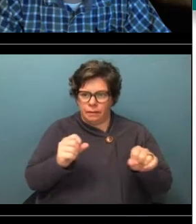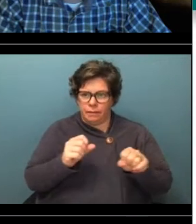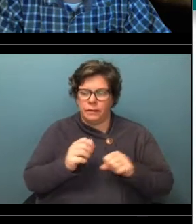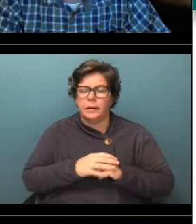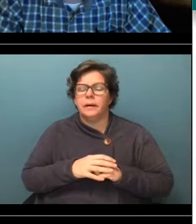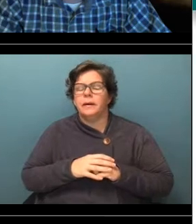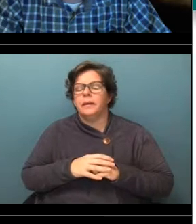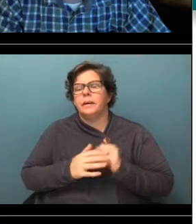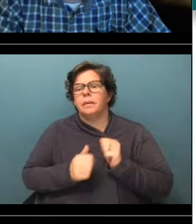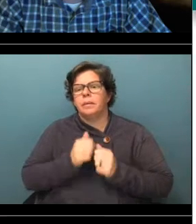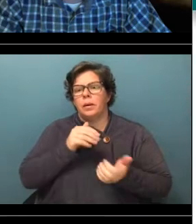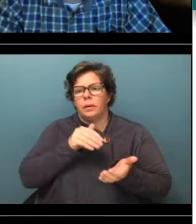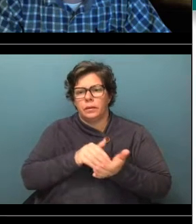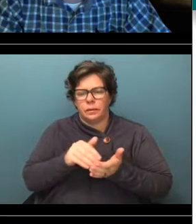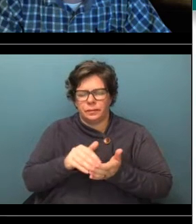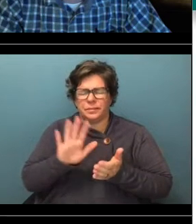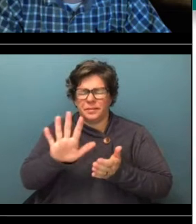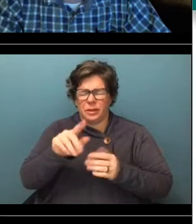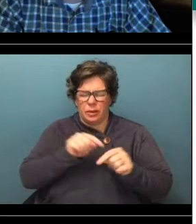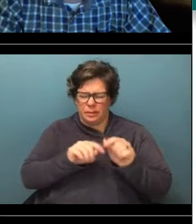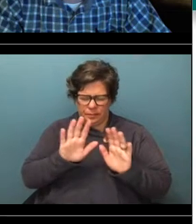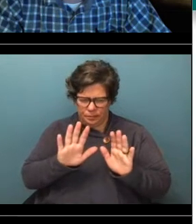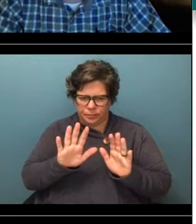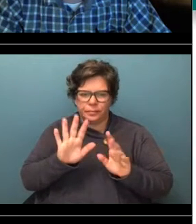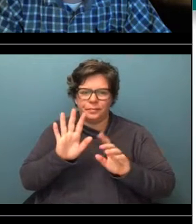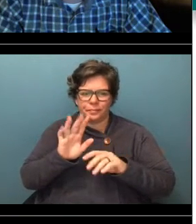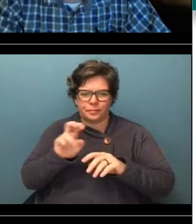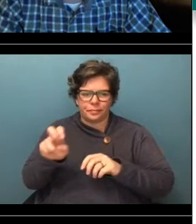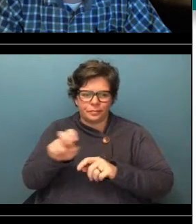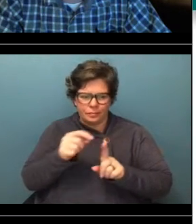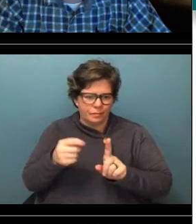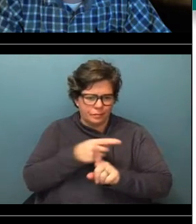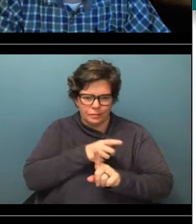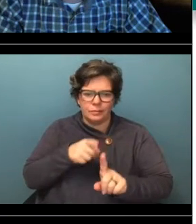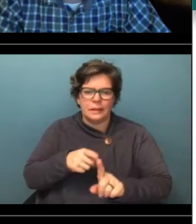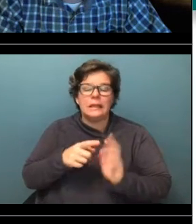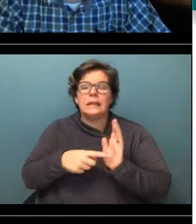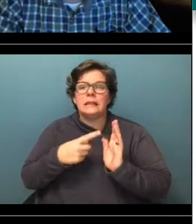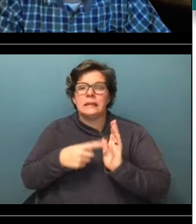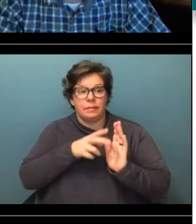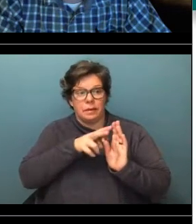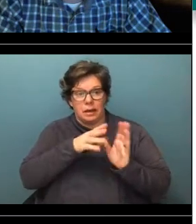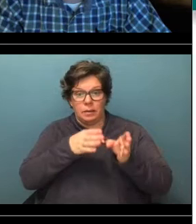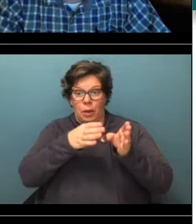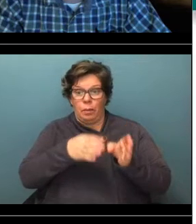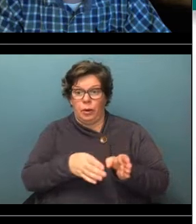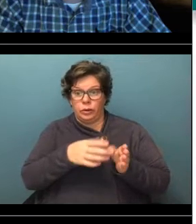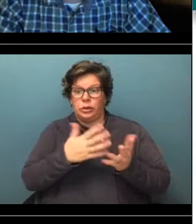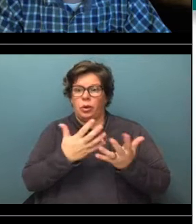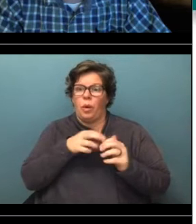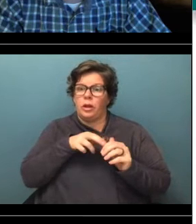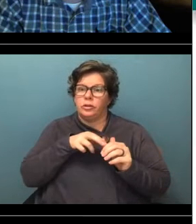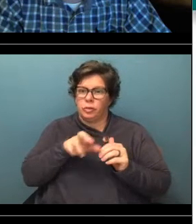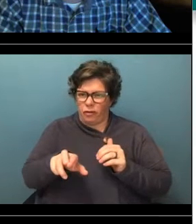of the time, well, let me just finish this. So we sometimes also provide referrals if the person is looking for a